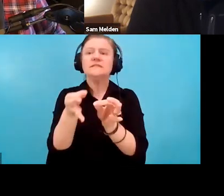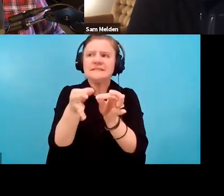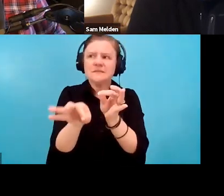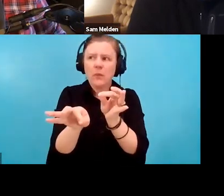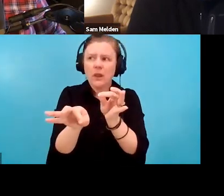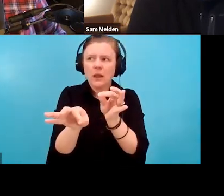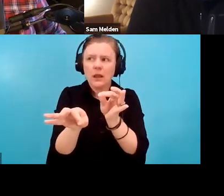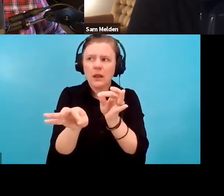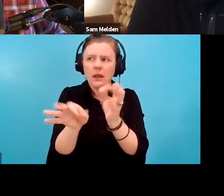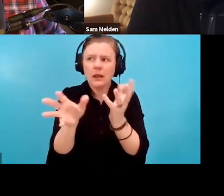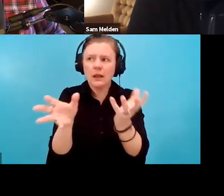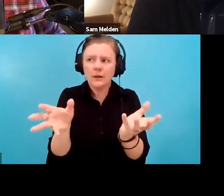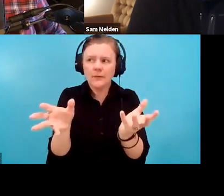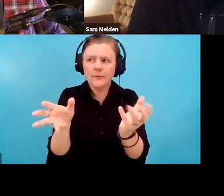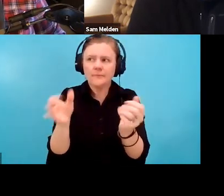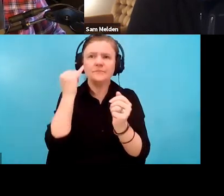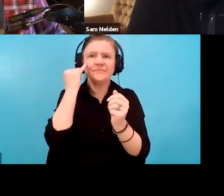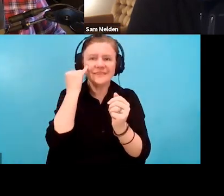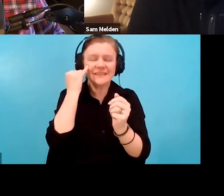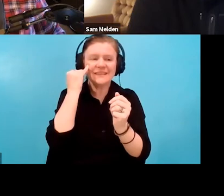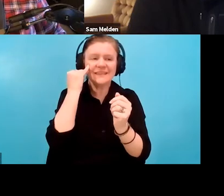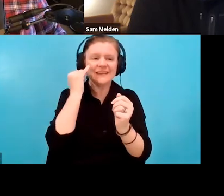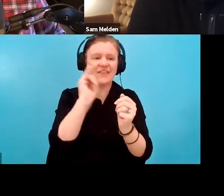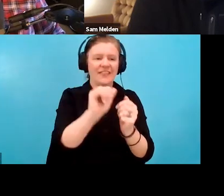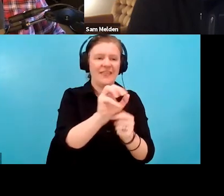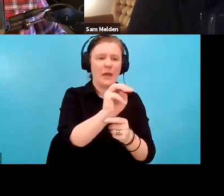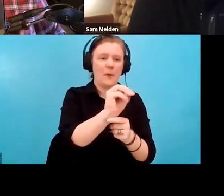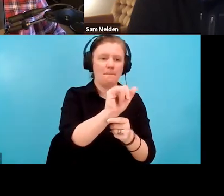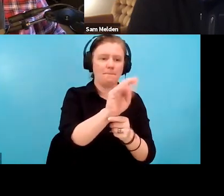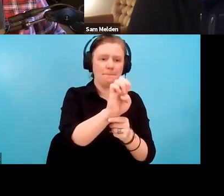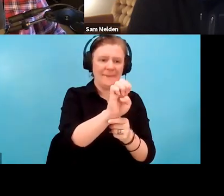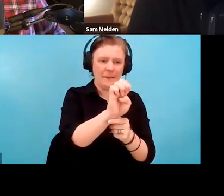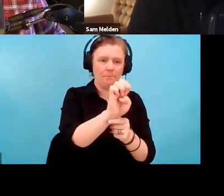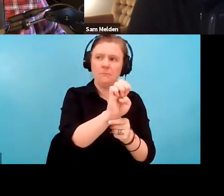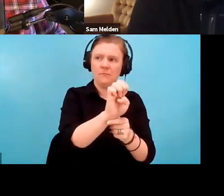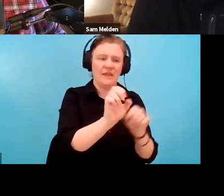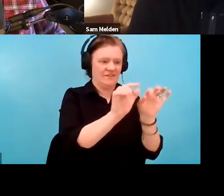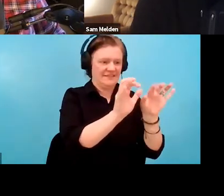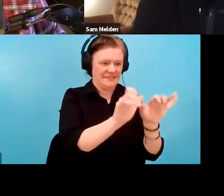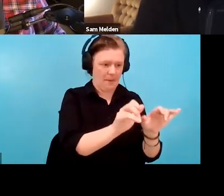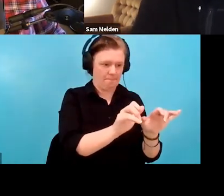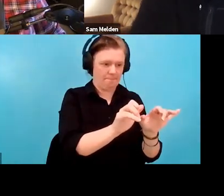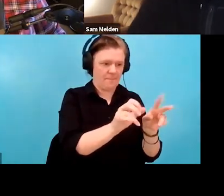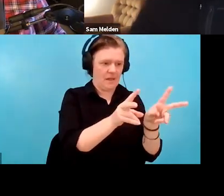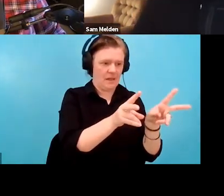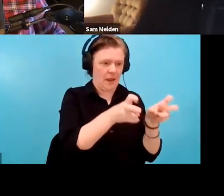thing, right? Like if you had just written that same thing, copied it from Word or whatever and pasted it, even if it had to be